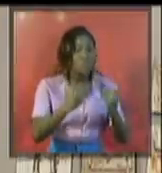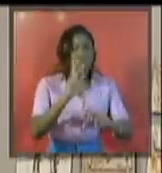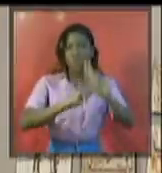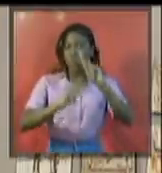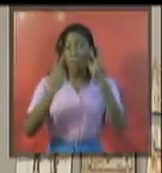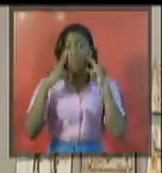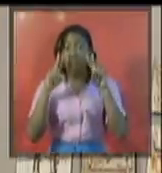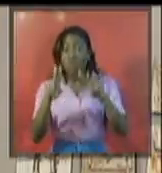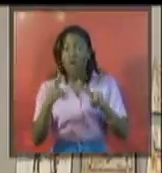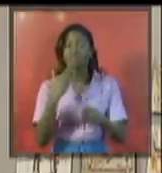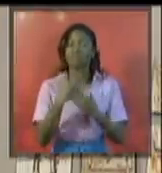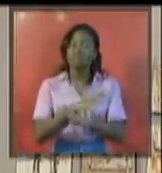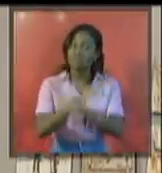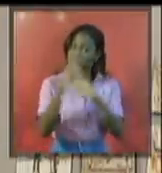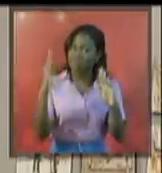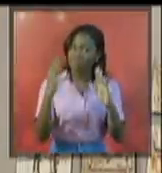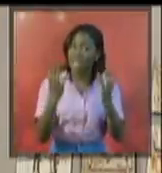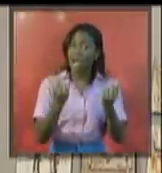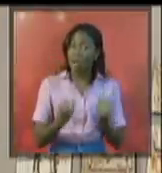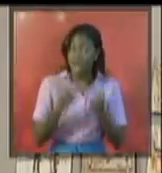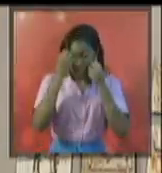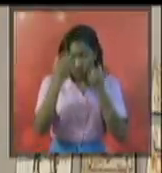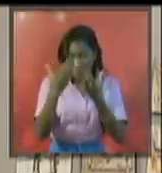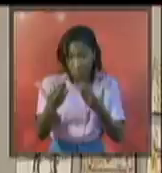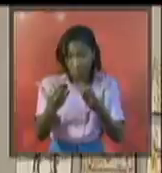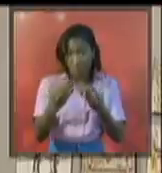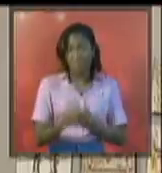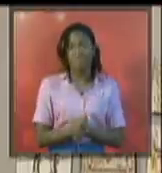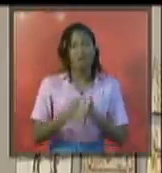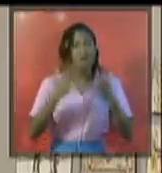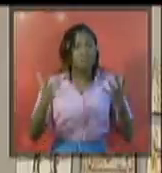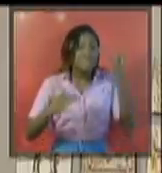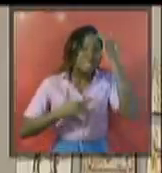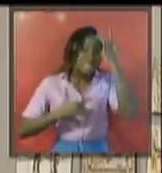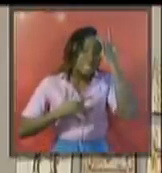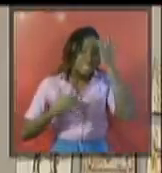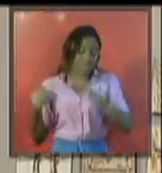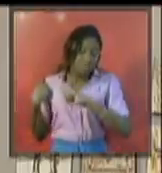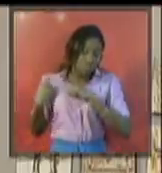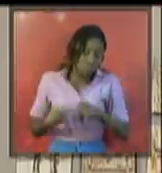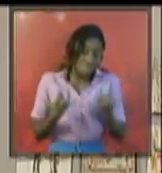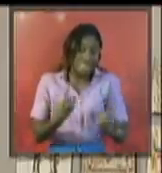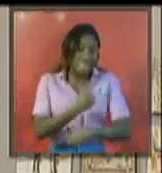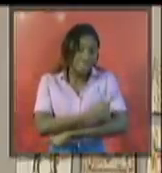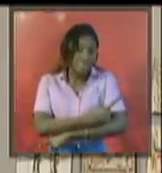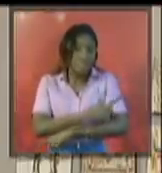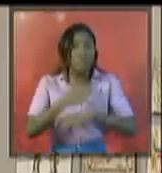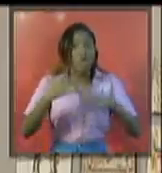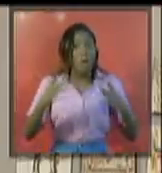public. I'd like to present the clinical update for Monday, 24th August. Number of samples submitted,